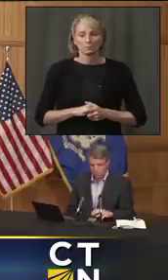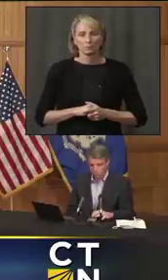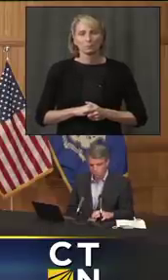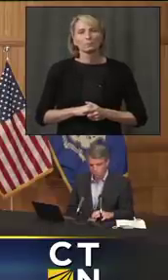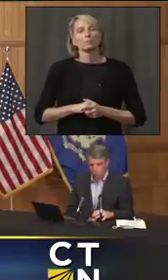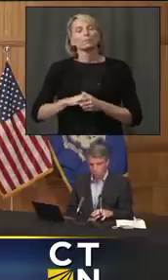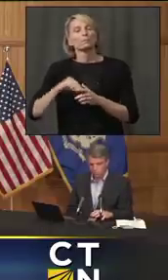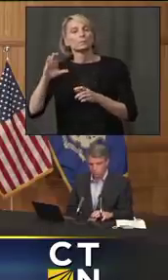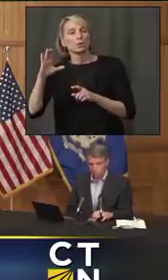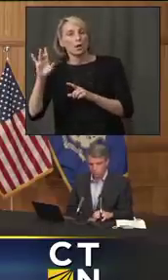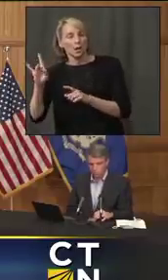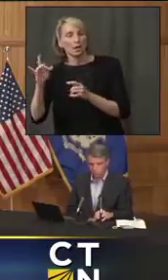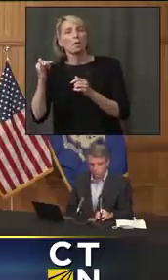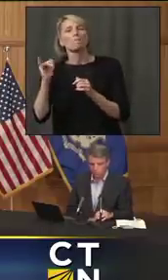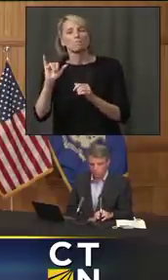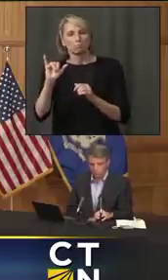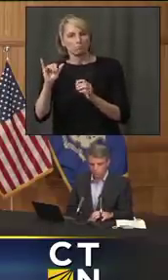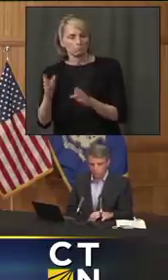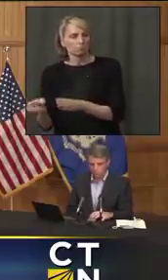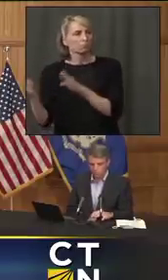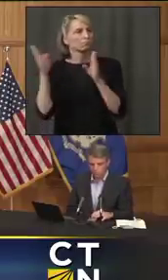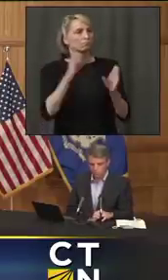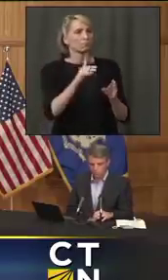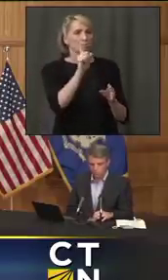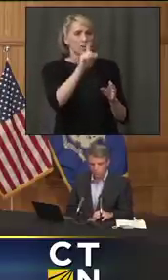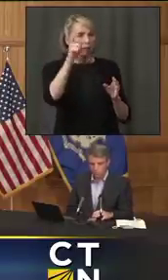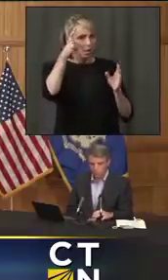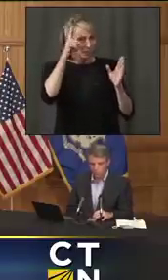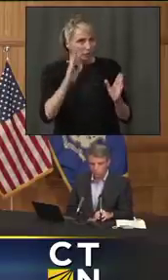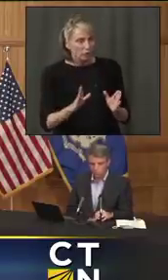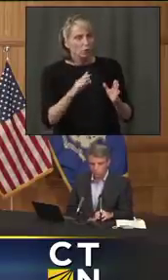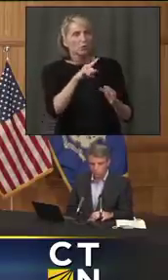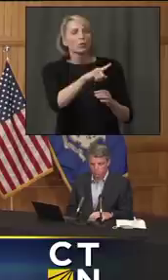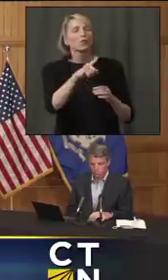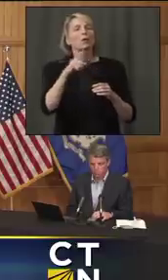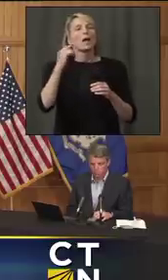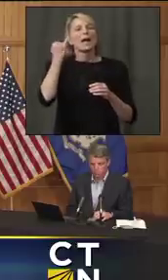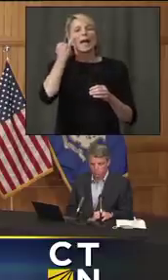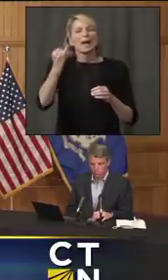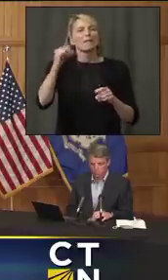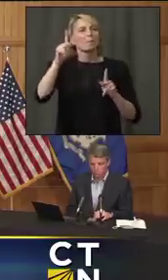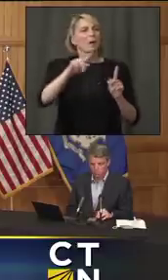And Governor, with respect to screening those entering the state from hotspots?